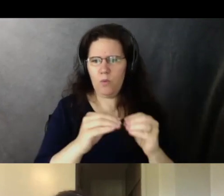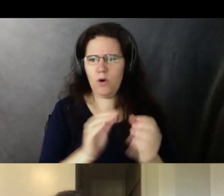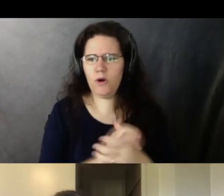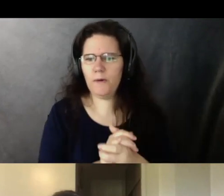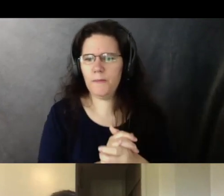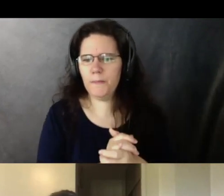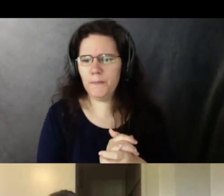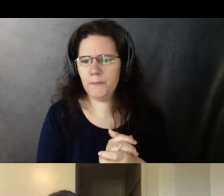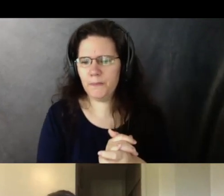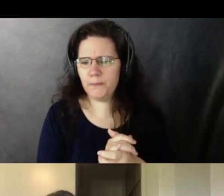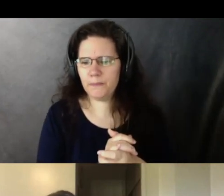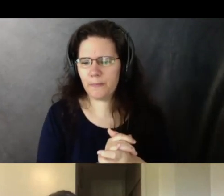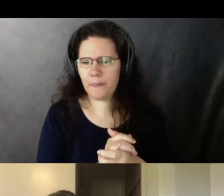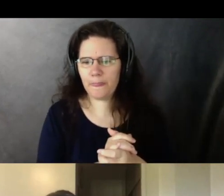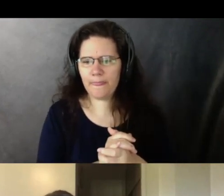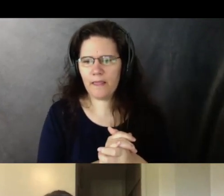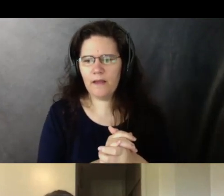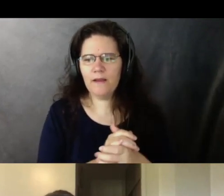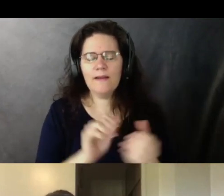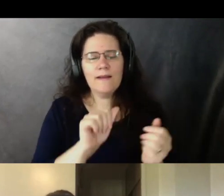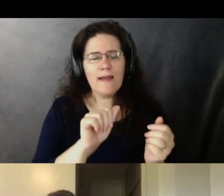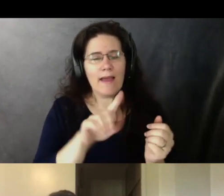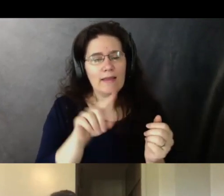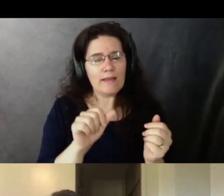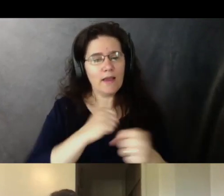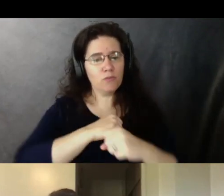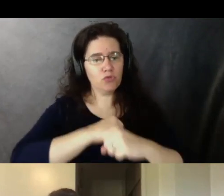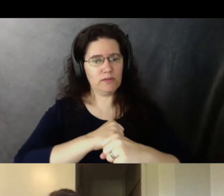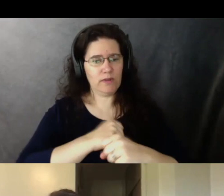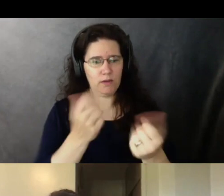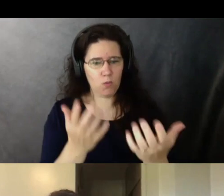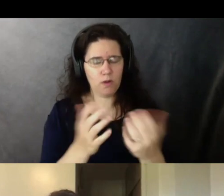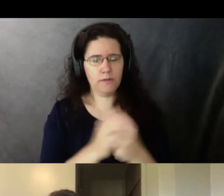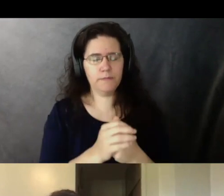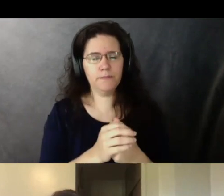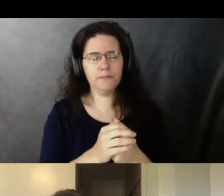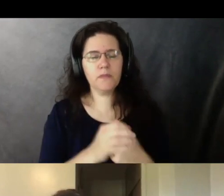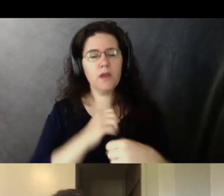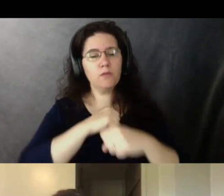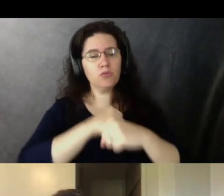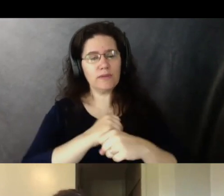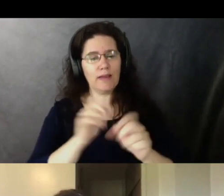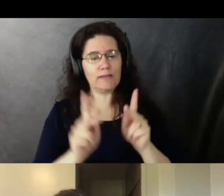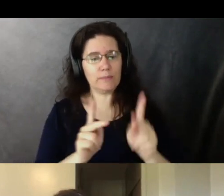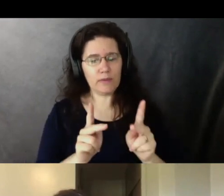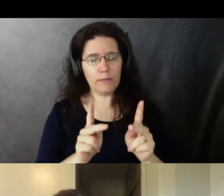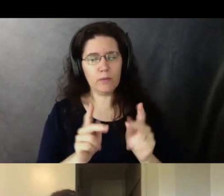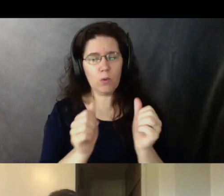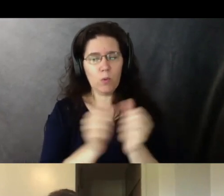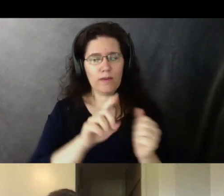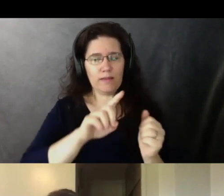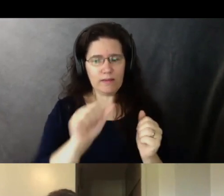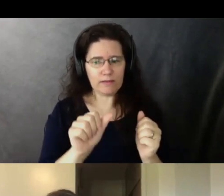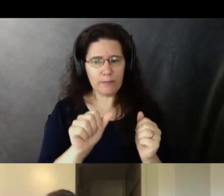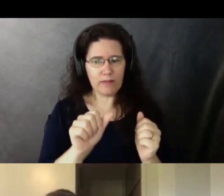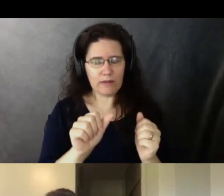So what does the ADA protect? It protects people with disabilities by ensuring